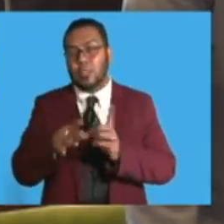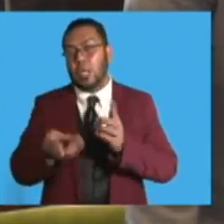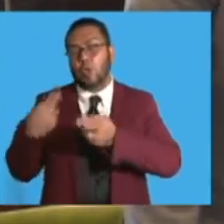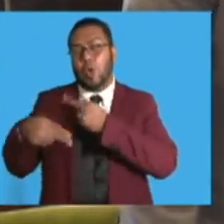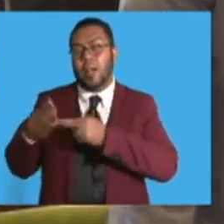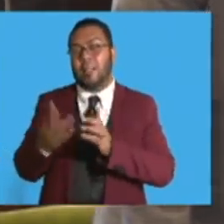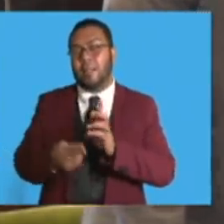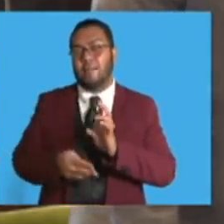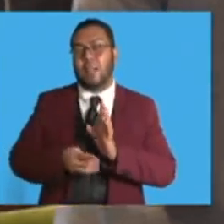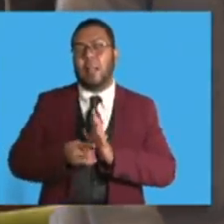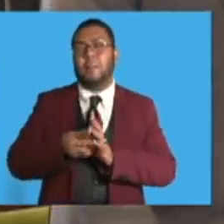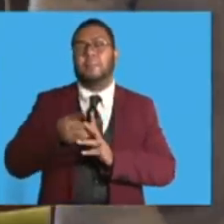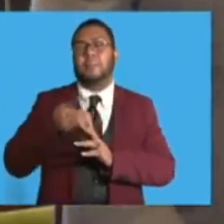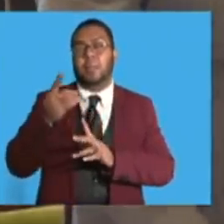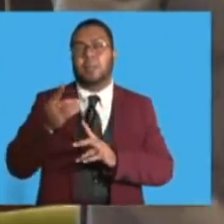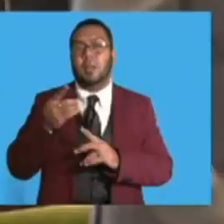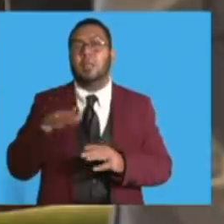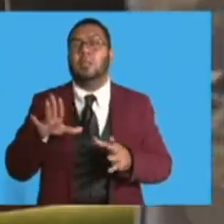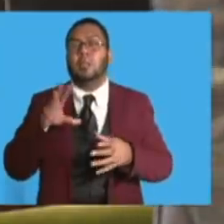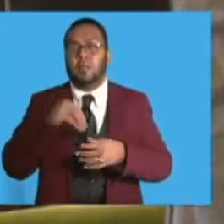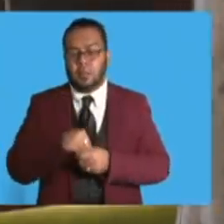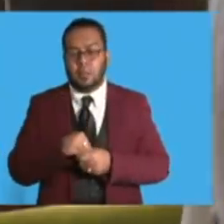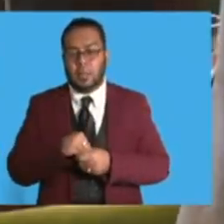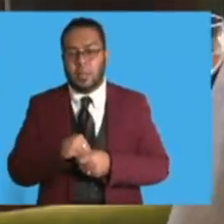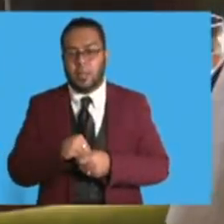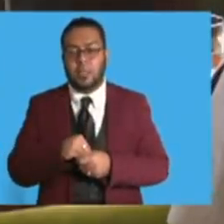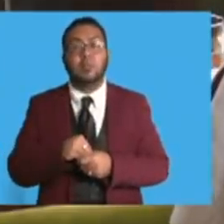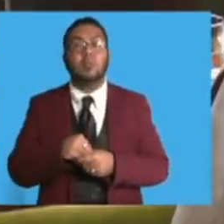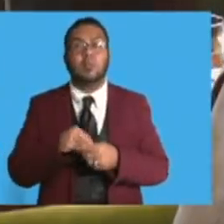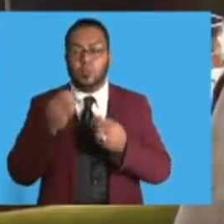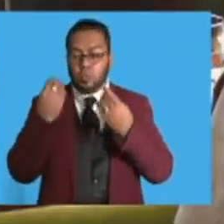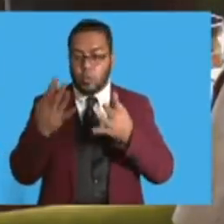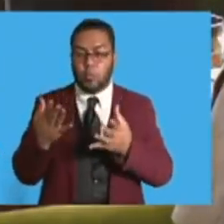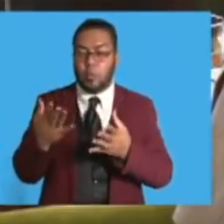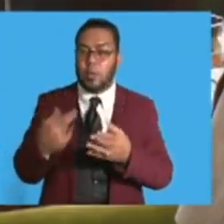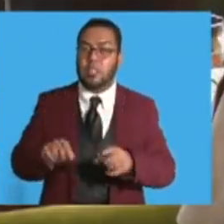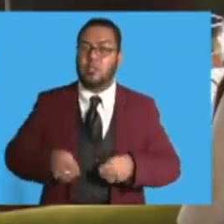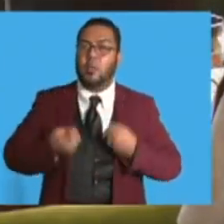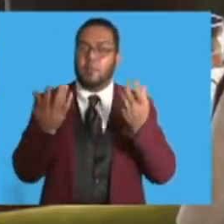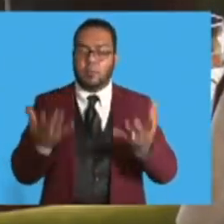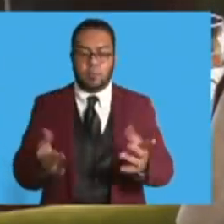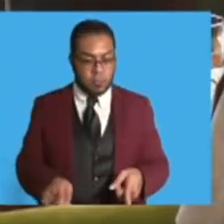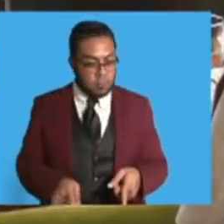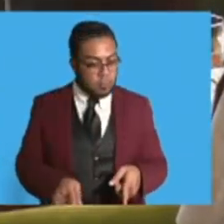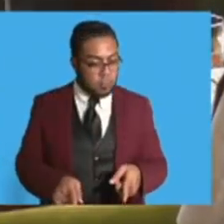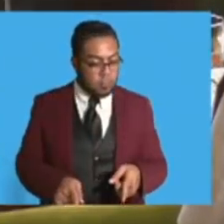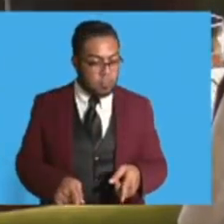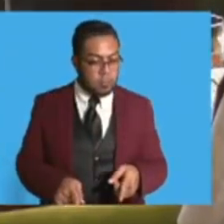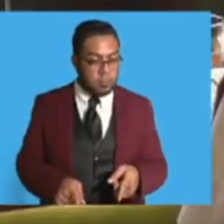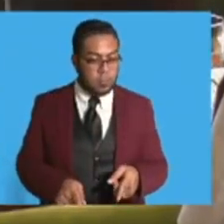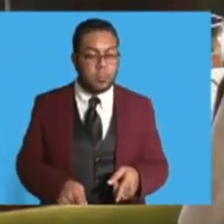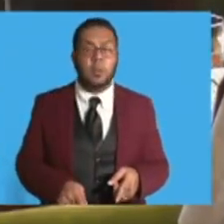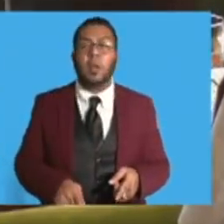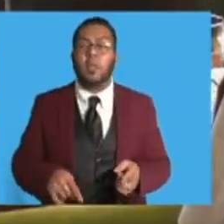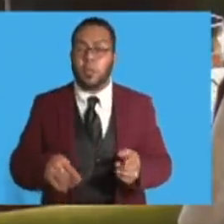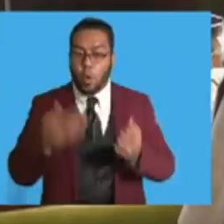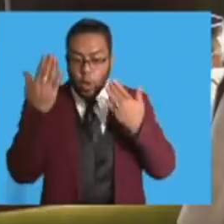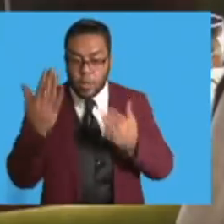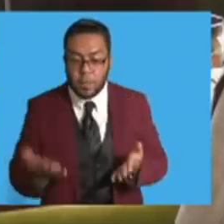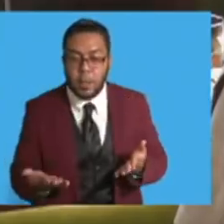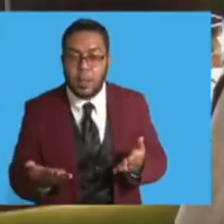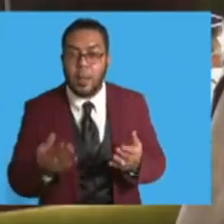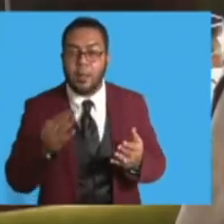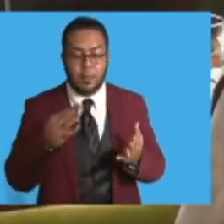the visibility of the group designated as the scapegoat. Madam Speaker, Honorable Michele Bulana Uda, in